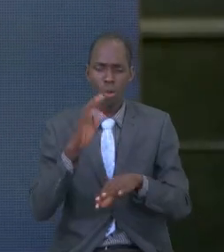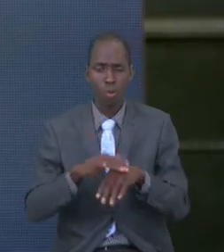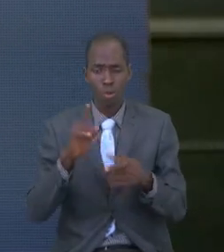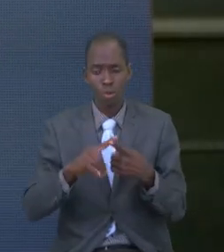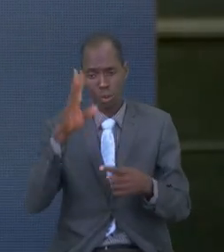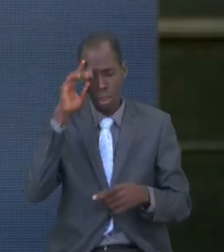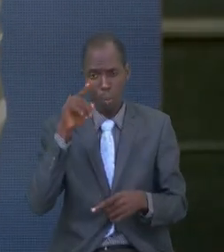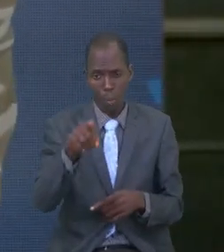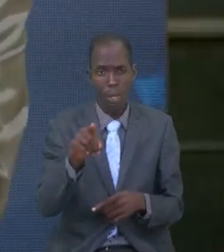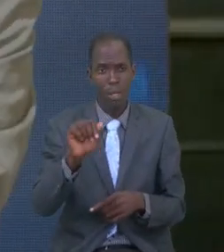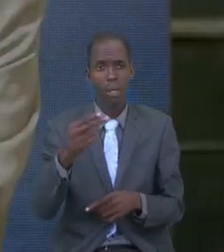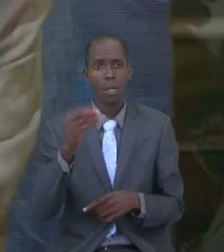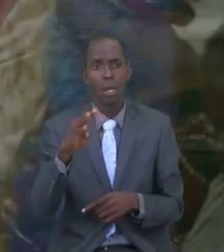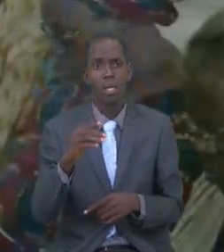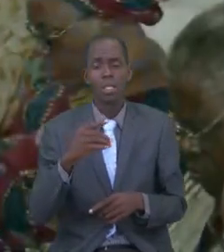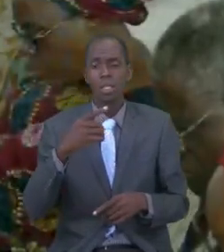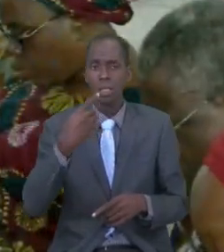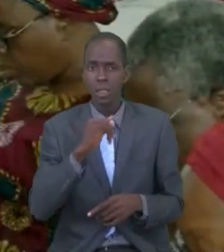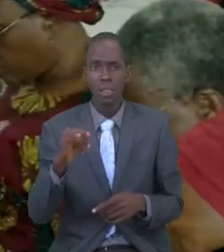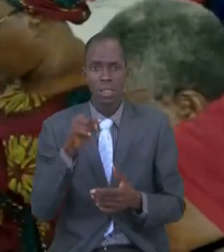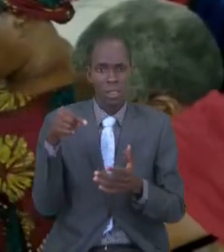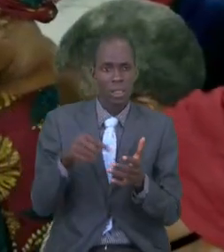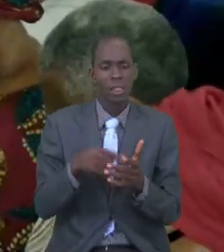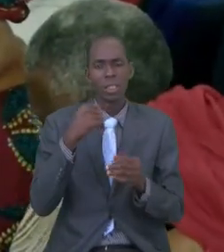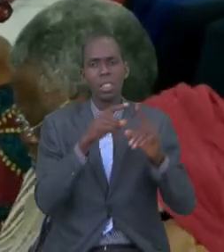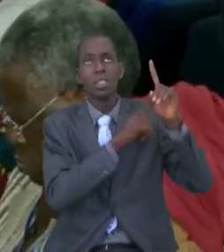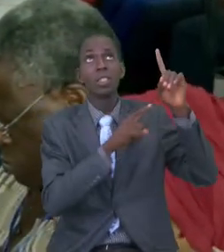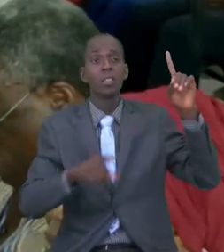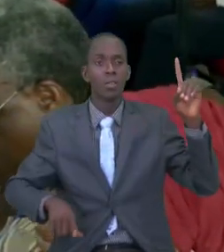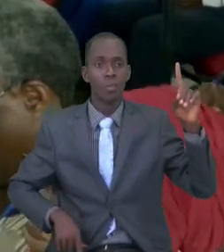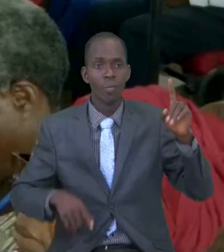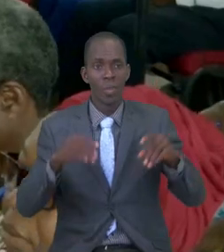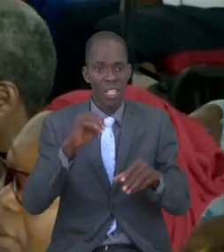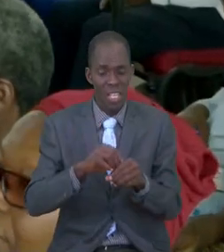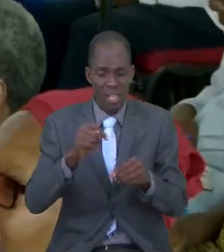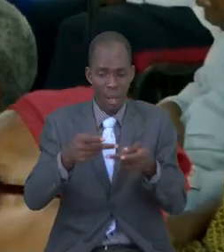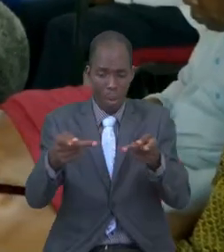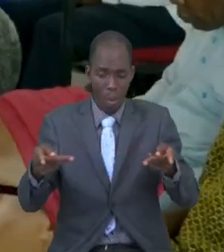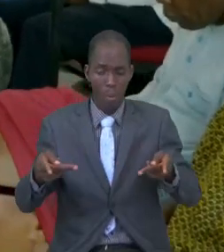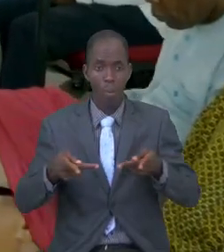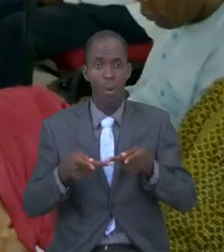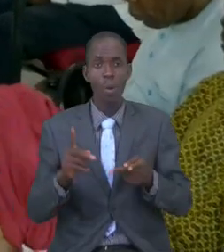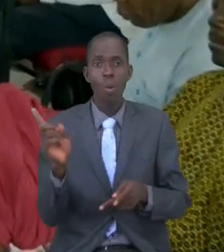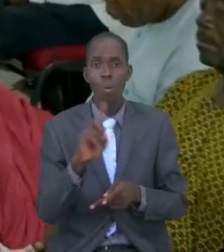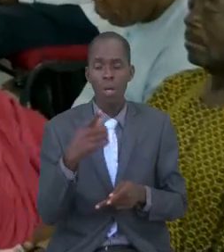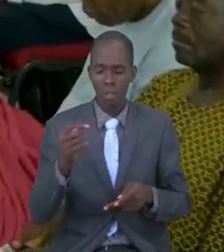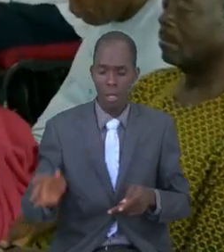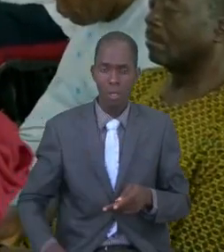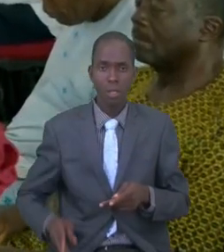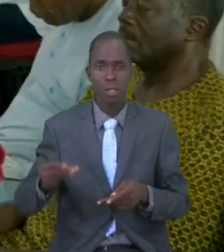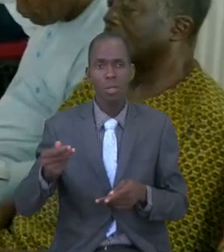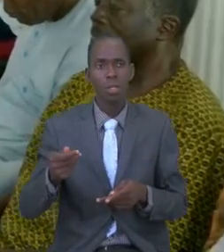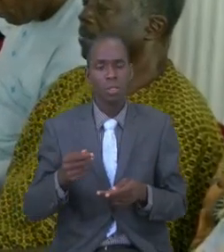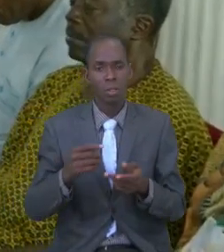saying, thus says the Lord, the place where the dogs lick